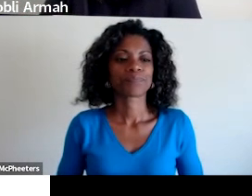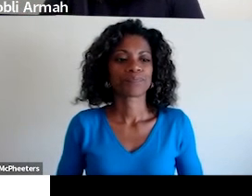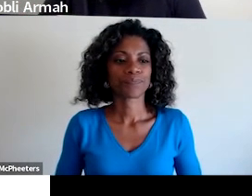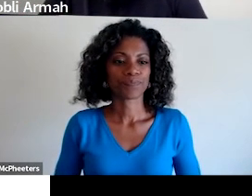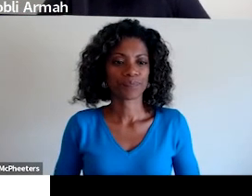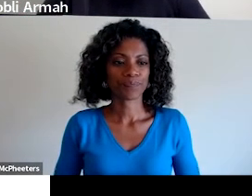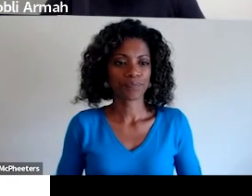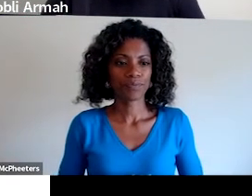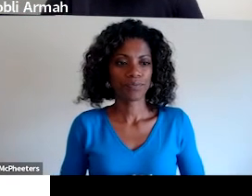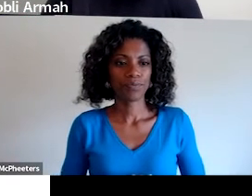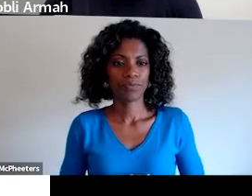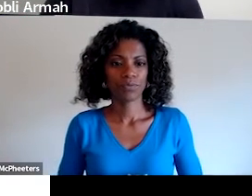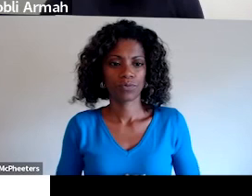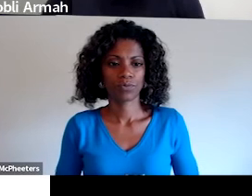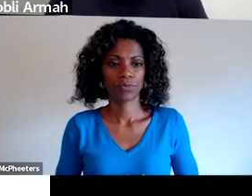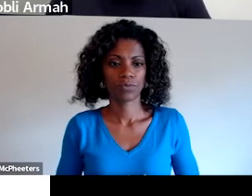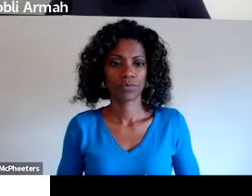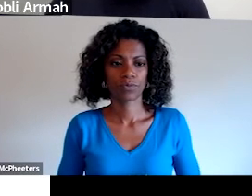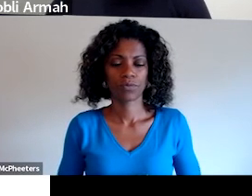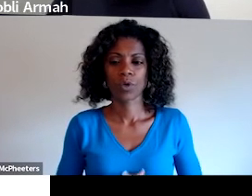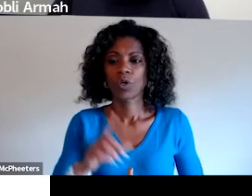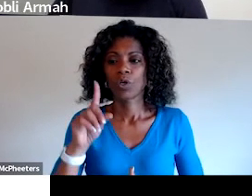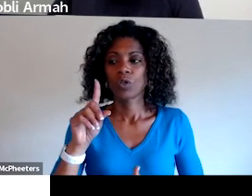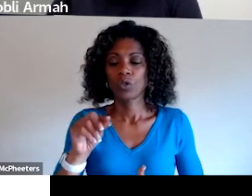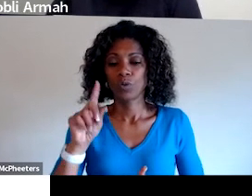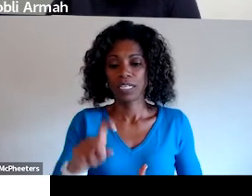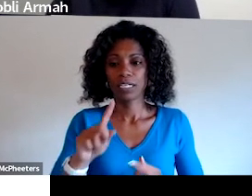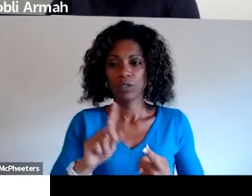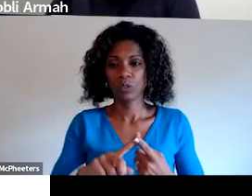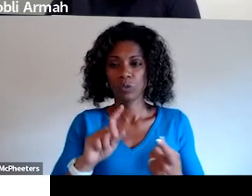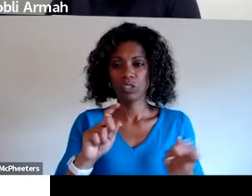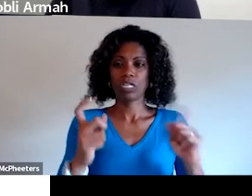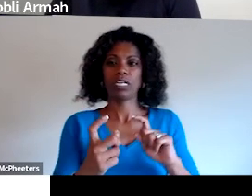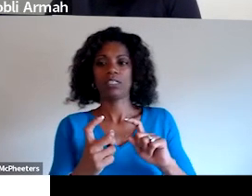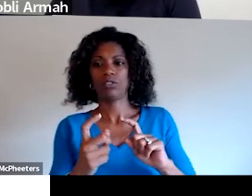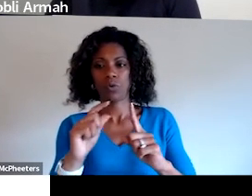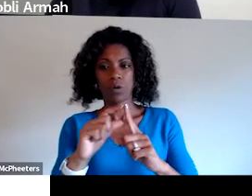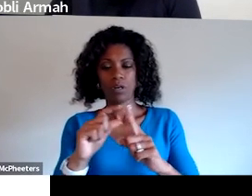provocative question. Do we need to evolve from the term equity?